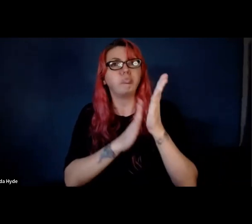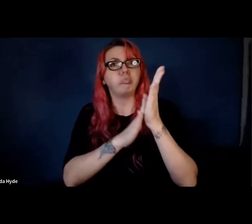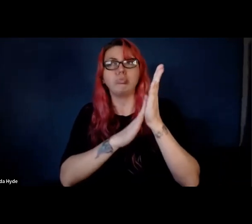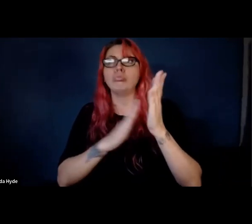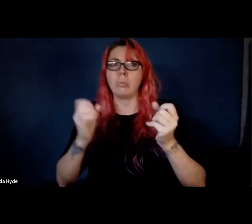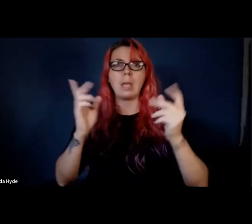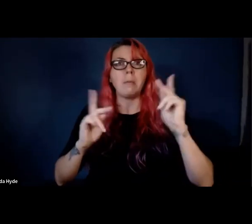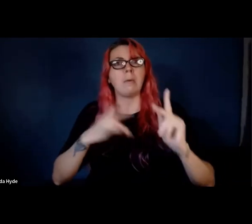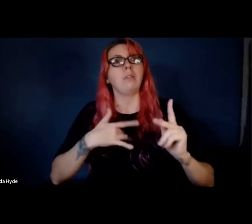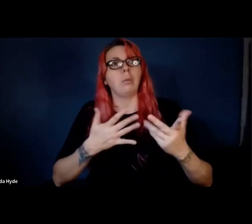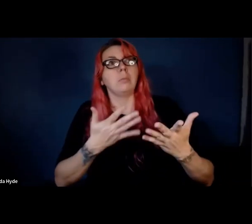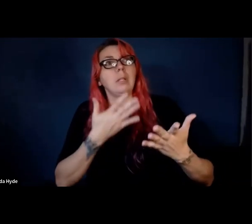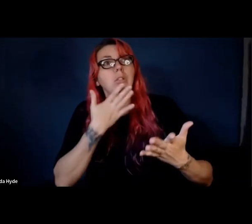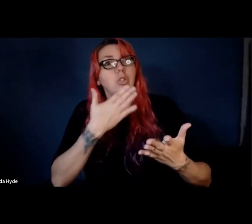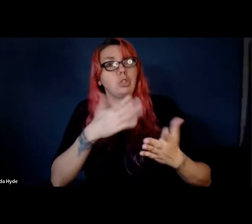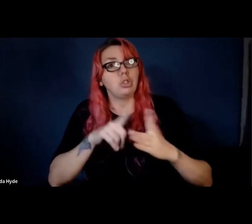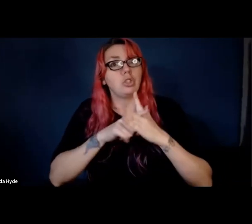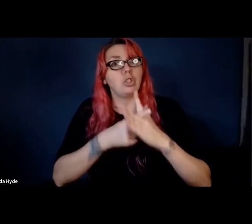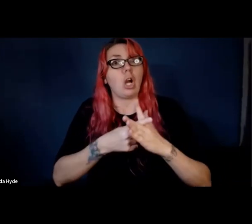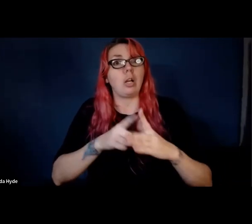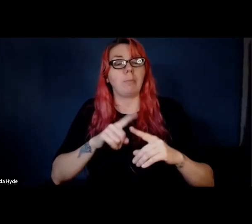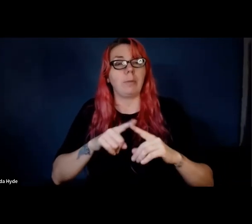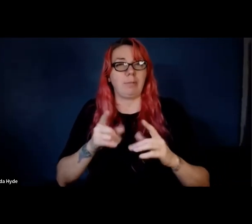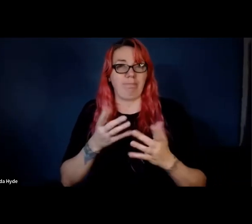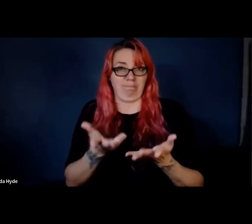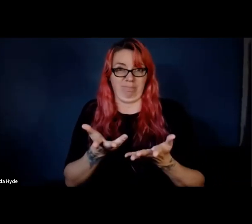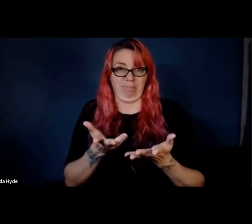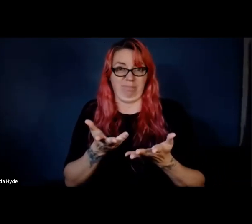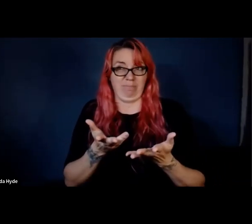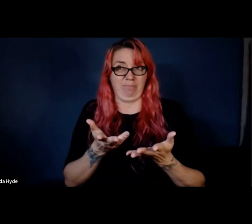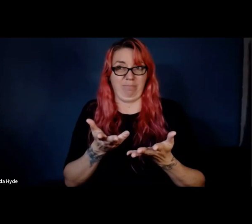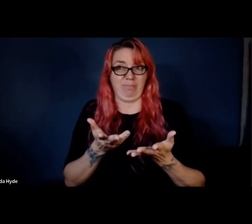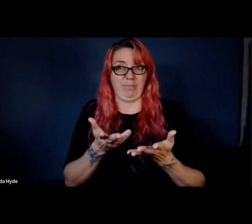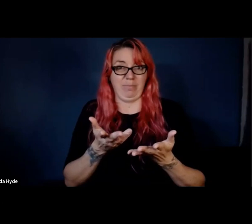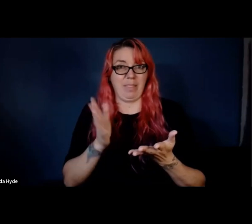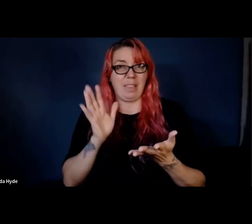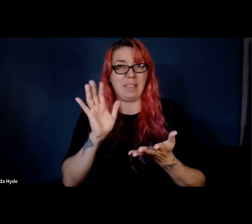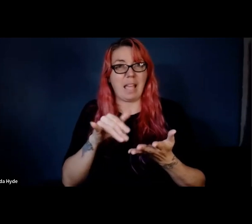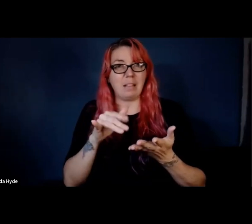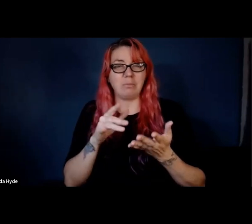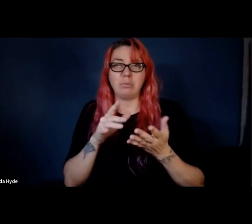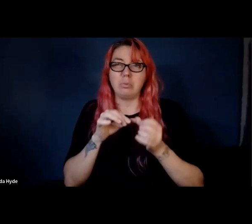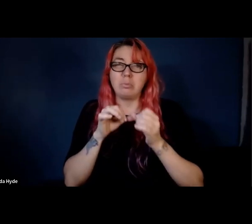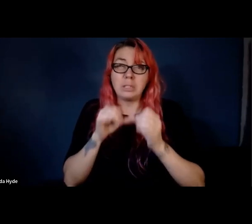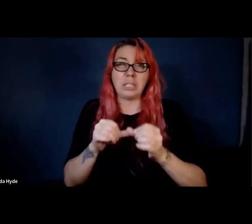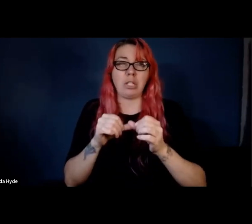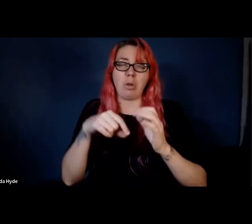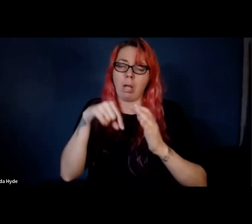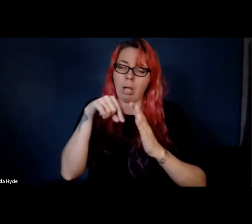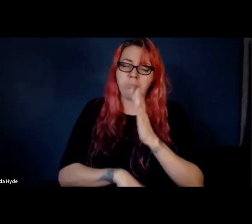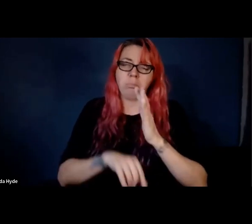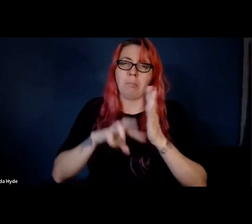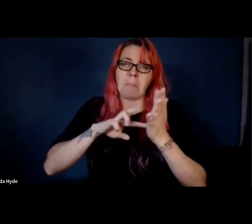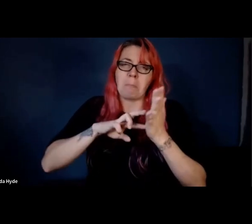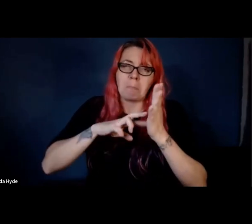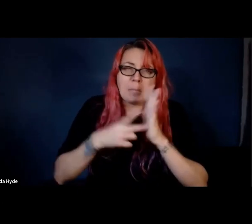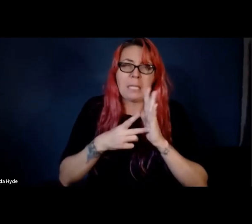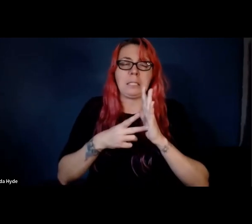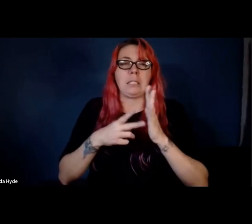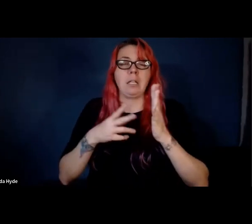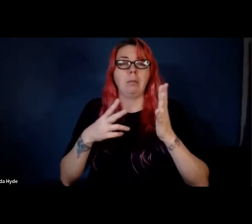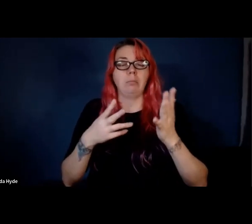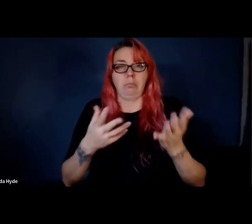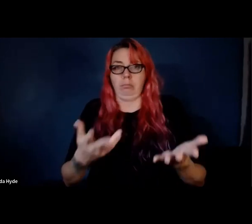that, but what else is actually happening to make that have real meaning, right? And so, their thing is we need to really look at where the